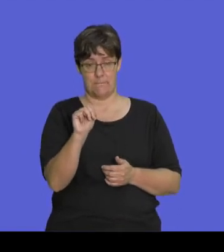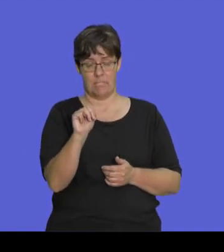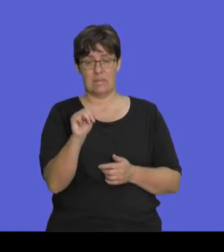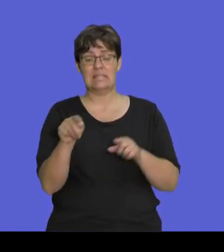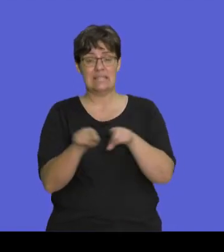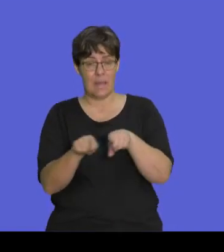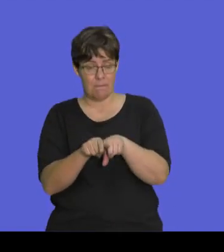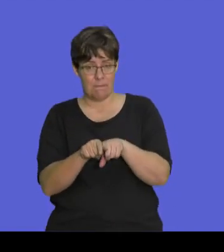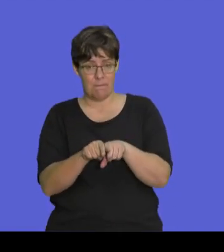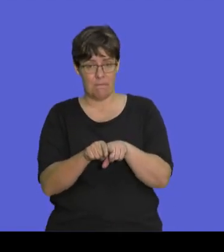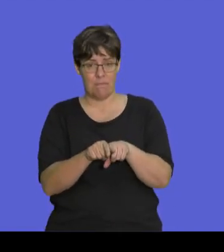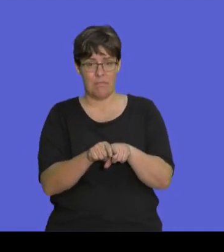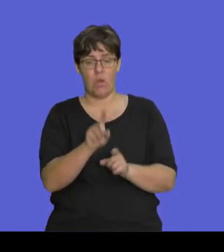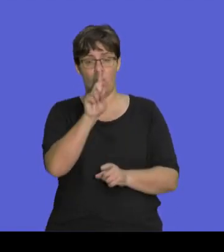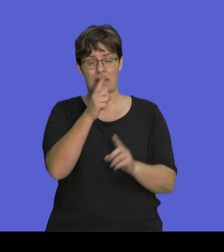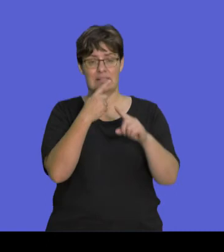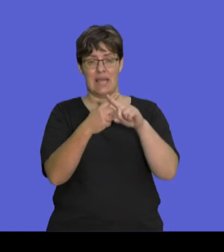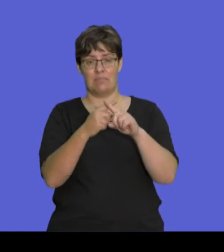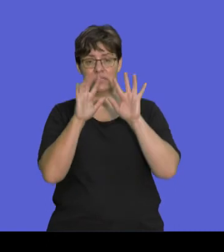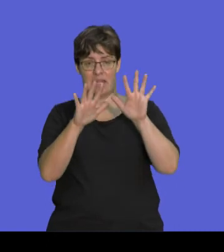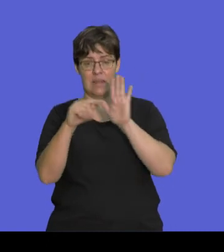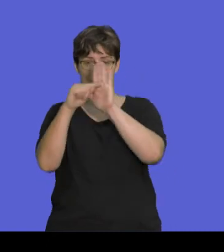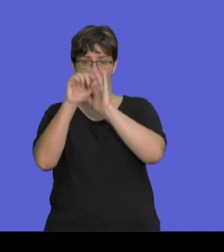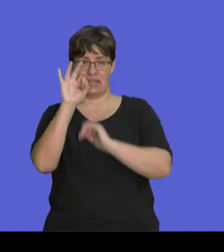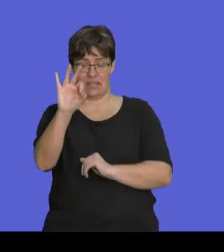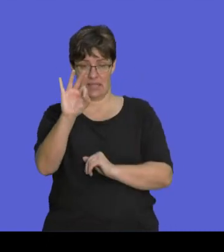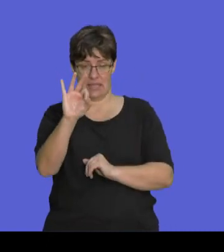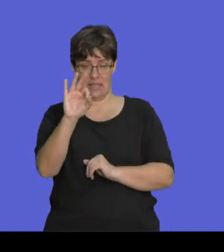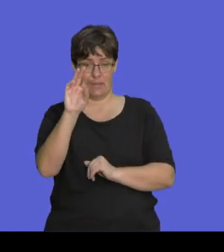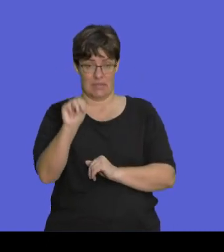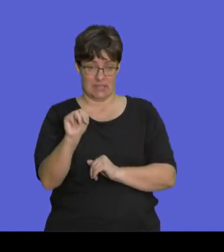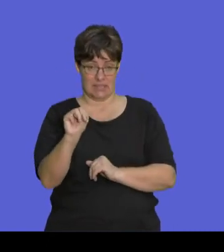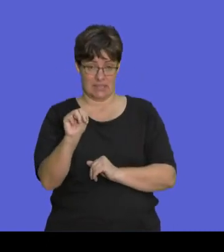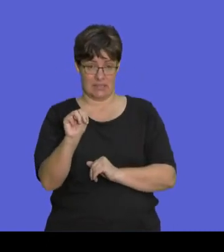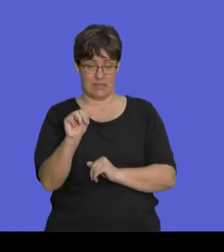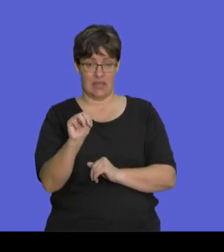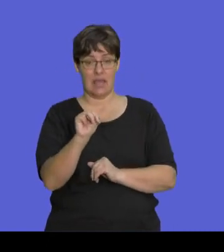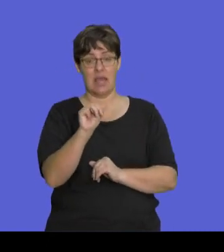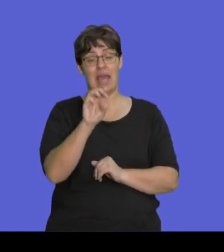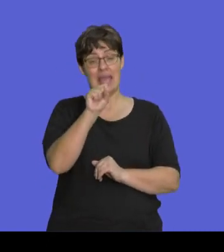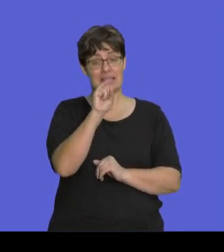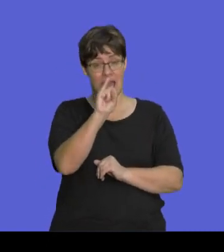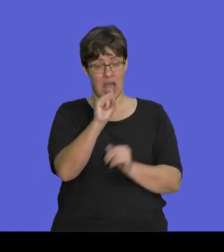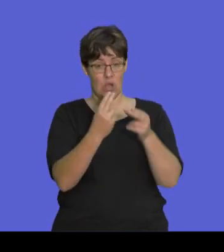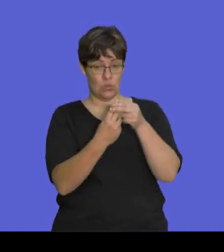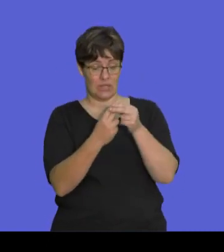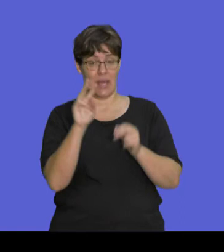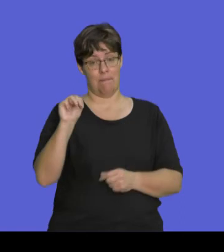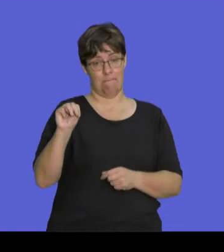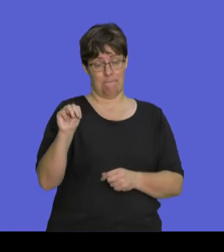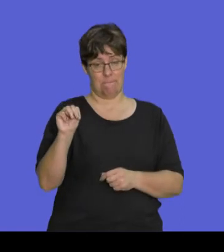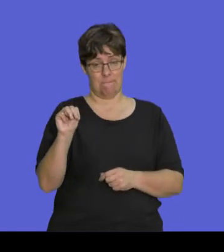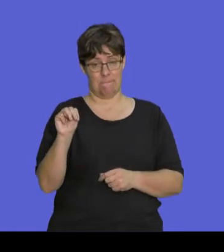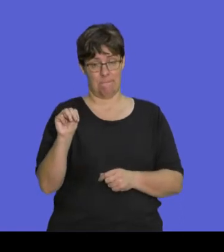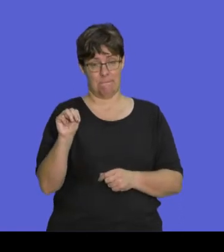is actually 1 times 10 exponent negative 3 meters. So the SI unit is the meter, right?